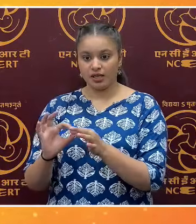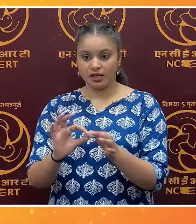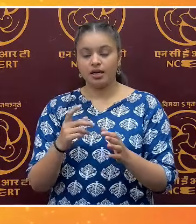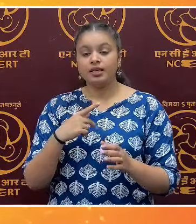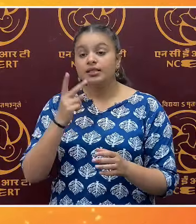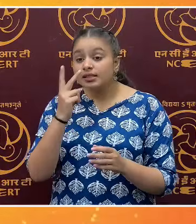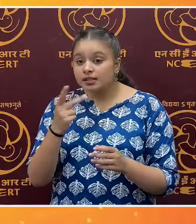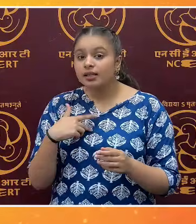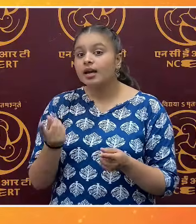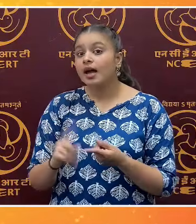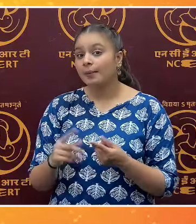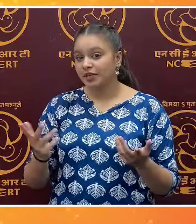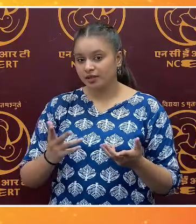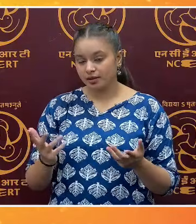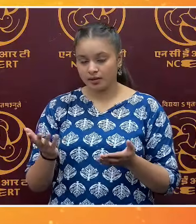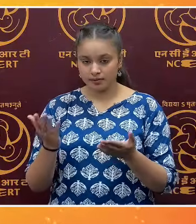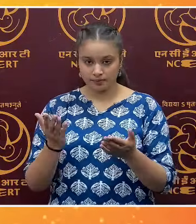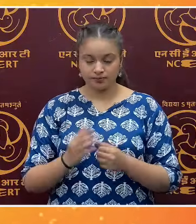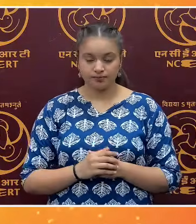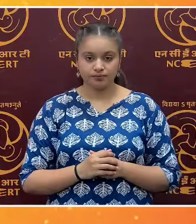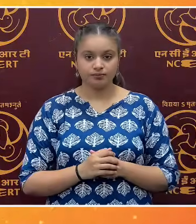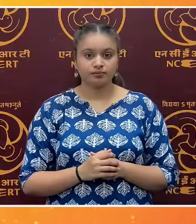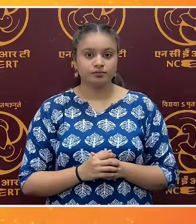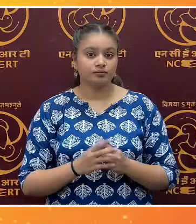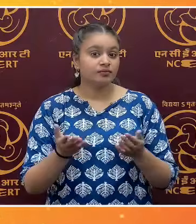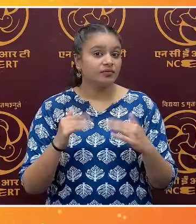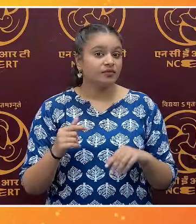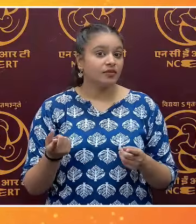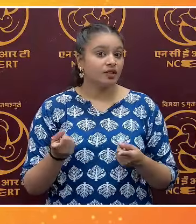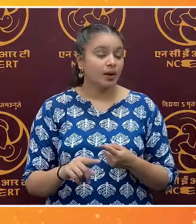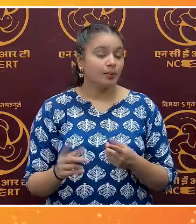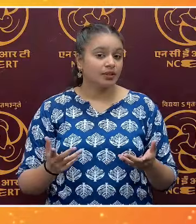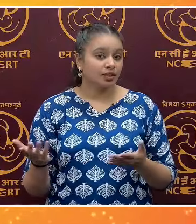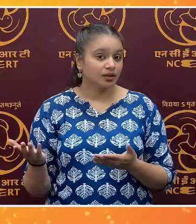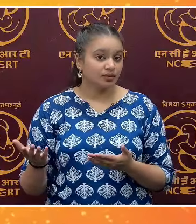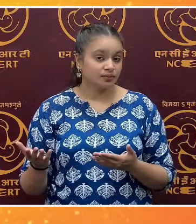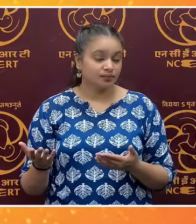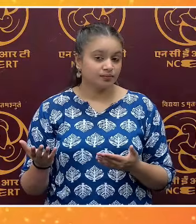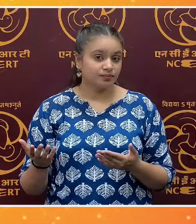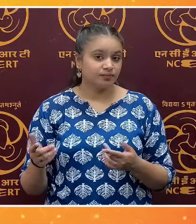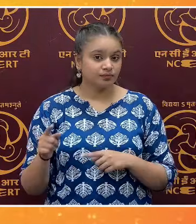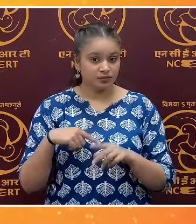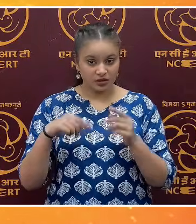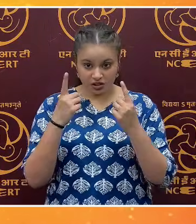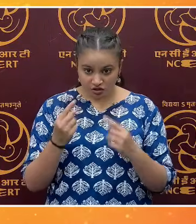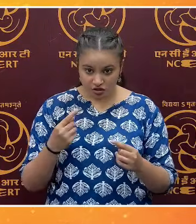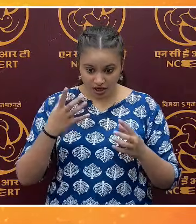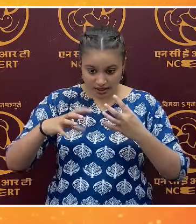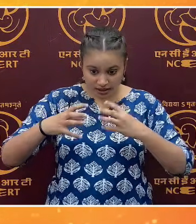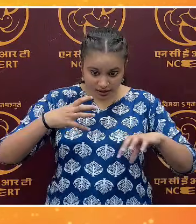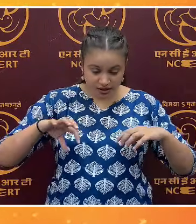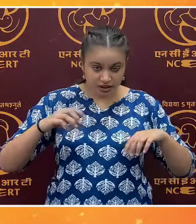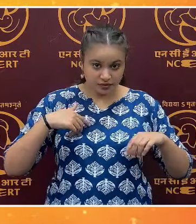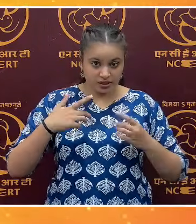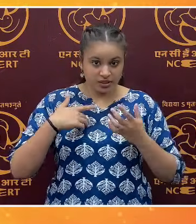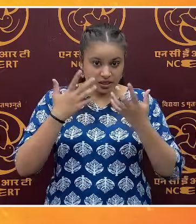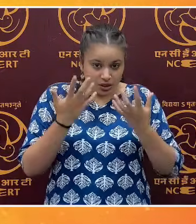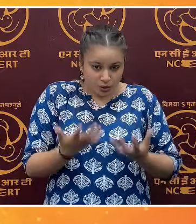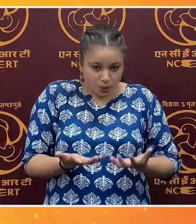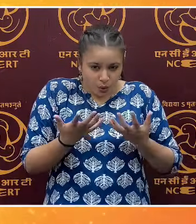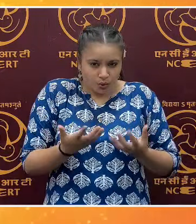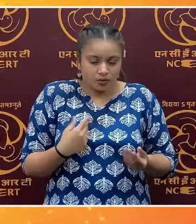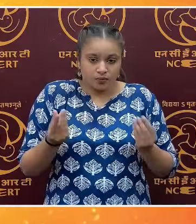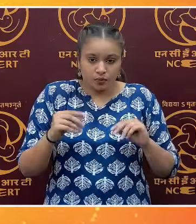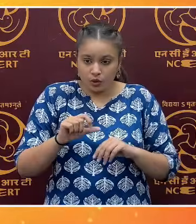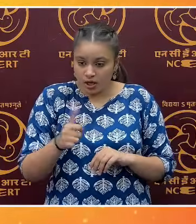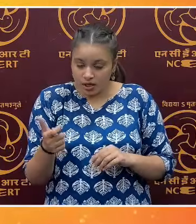will happen in that case. So, let us connect it, then what will happen? Here we will check the distribution, the overload has caused the other